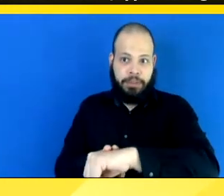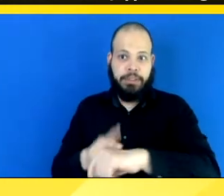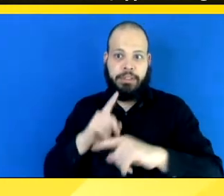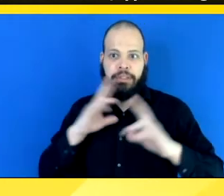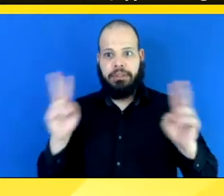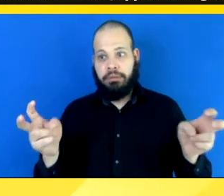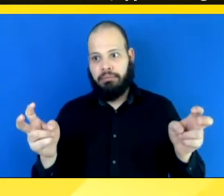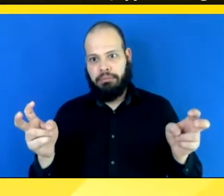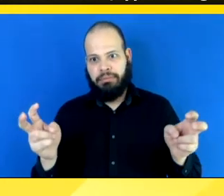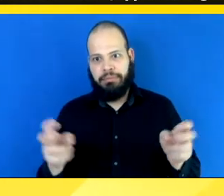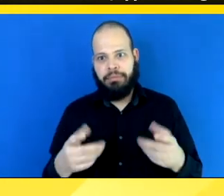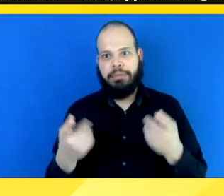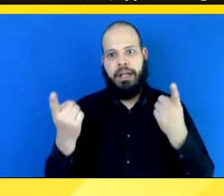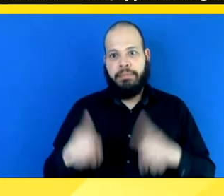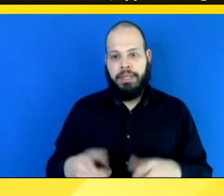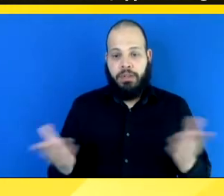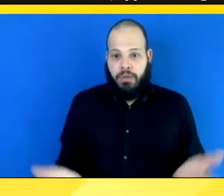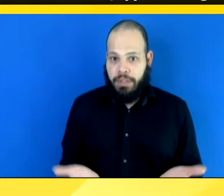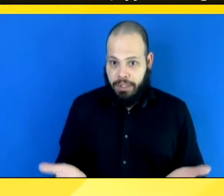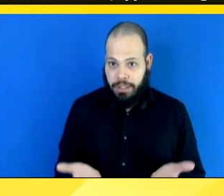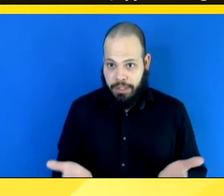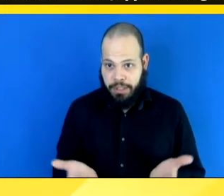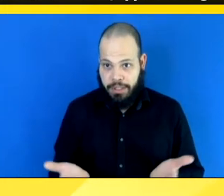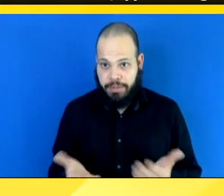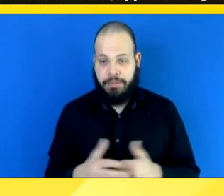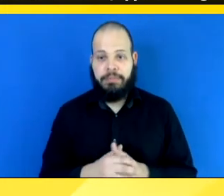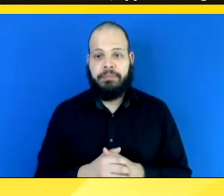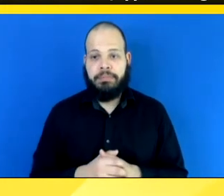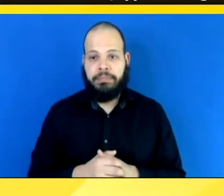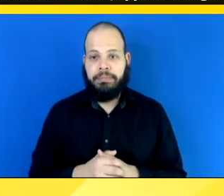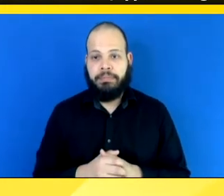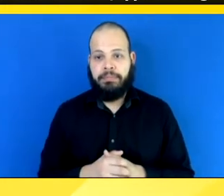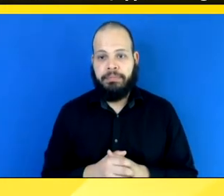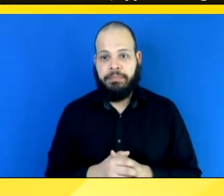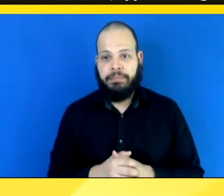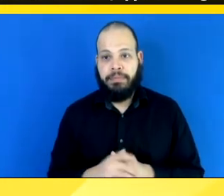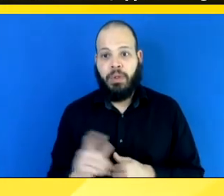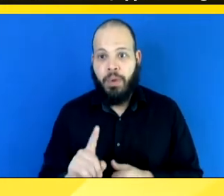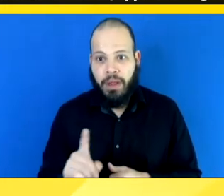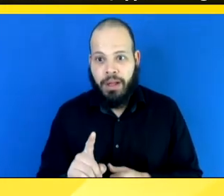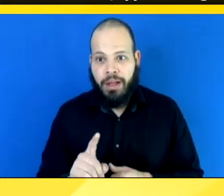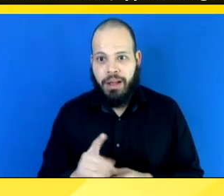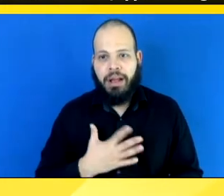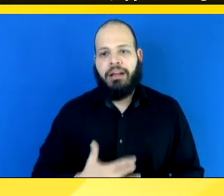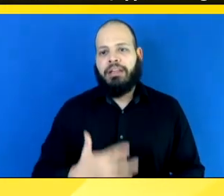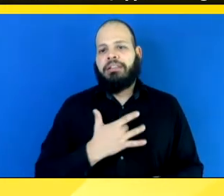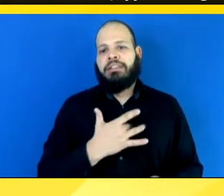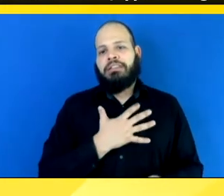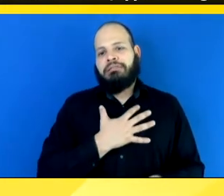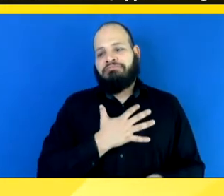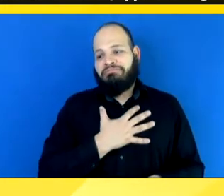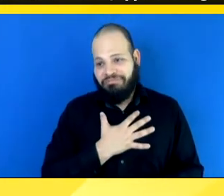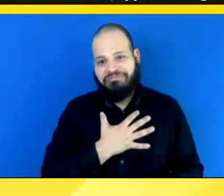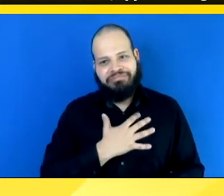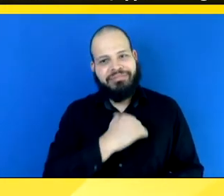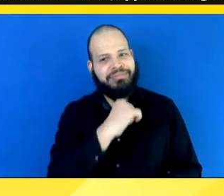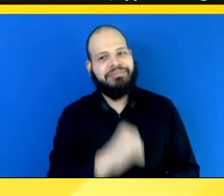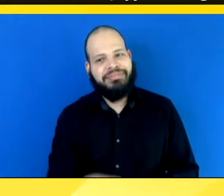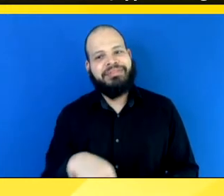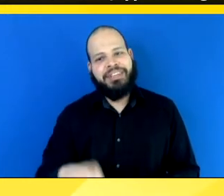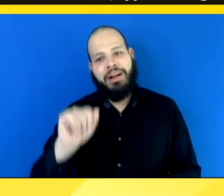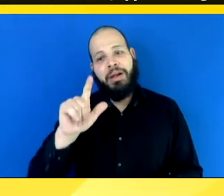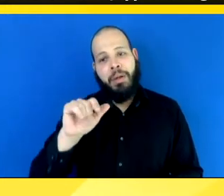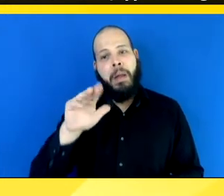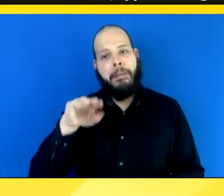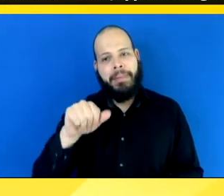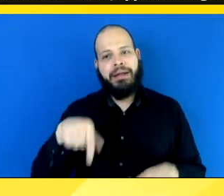again in the heart of the South. Birth of the South. In Alabama. Yes, sir. Alabama, you did it before. Yeah.